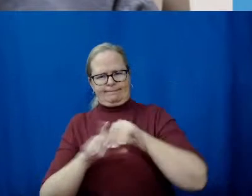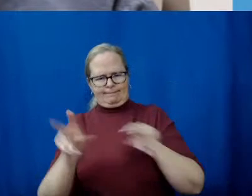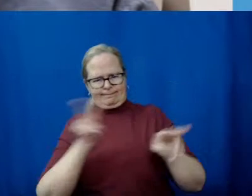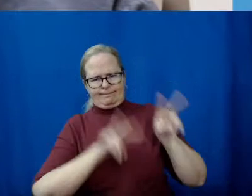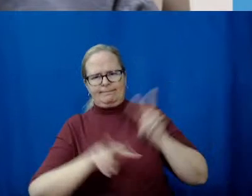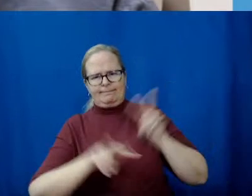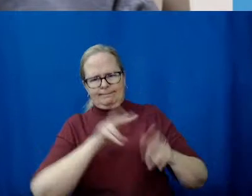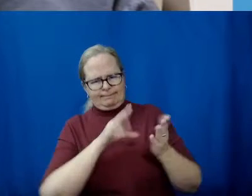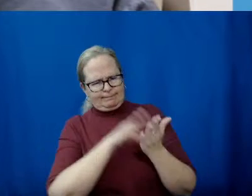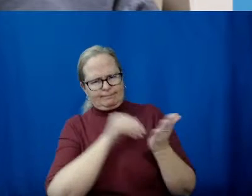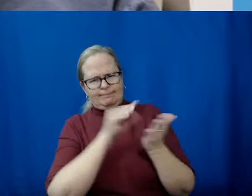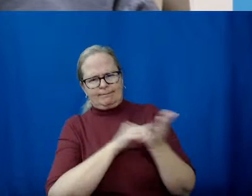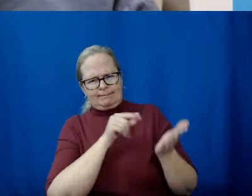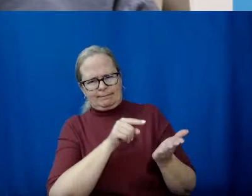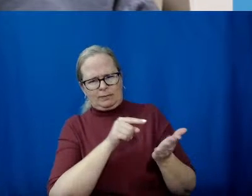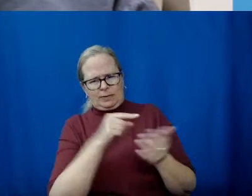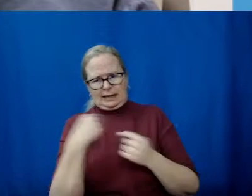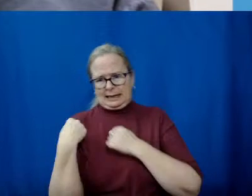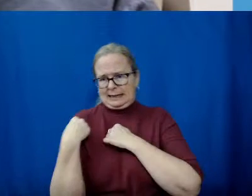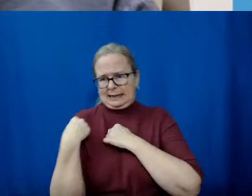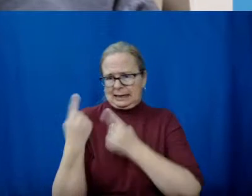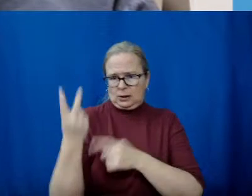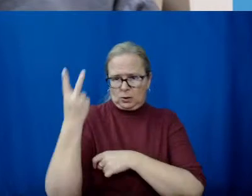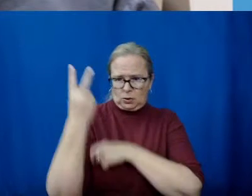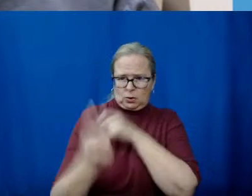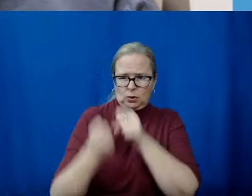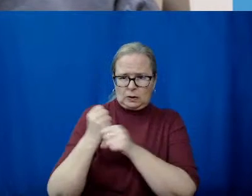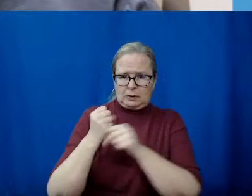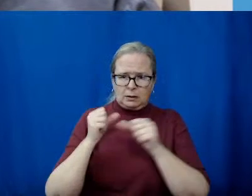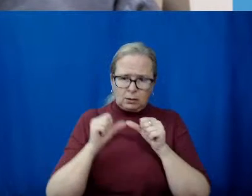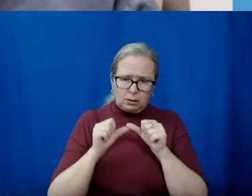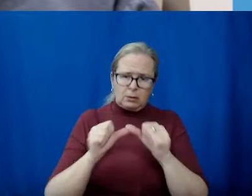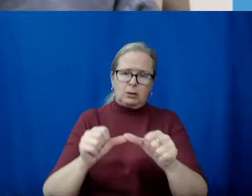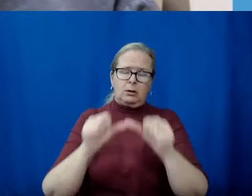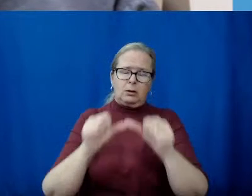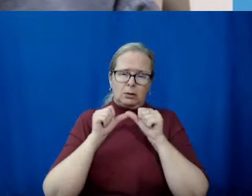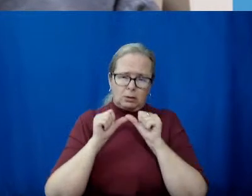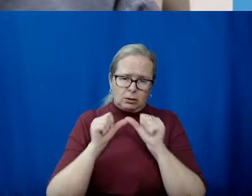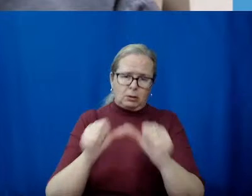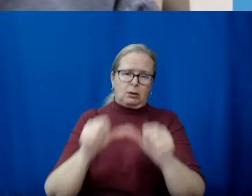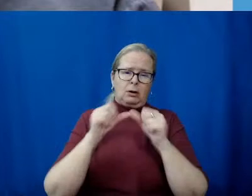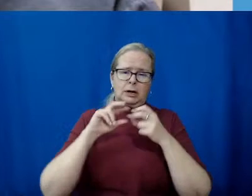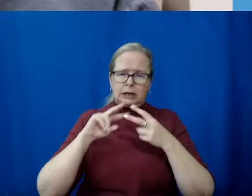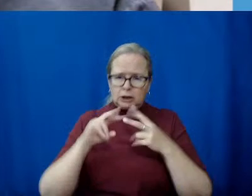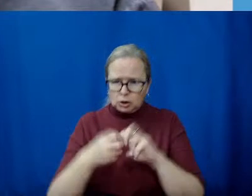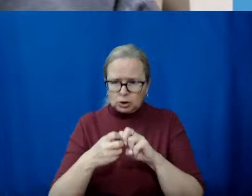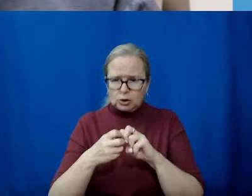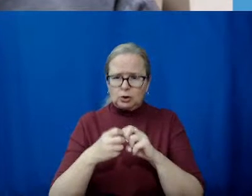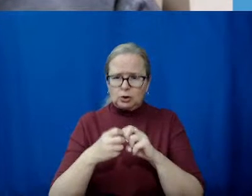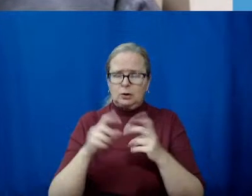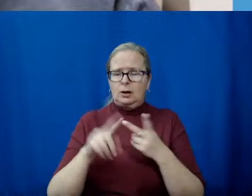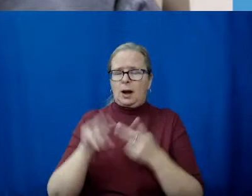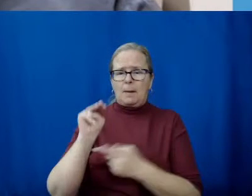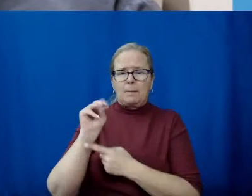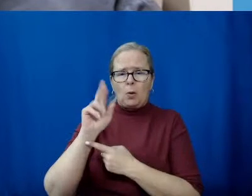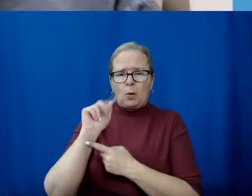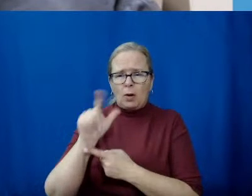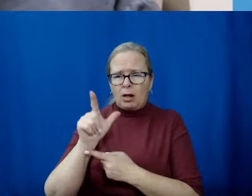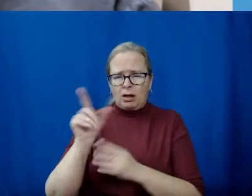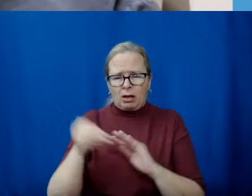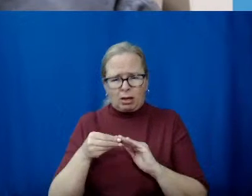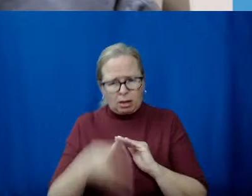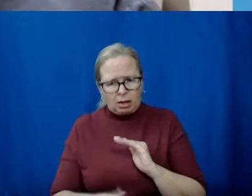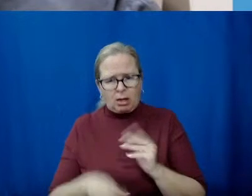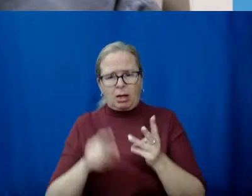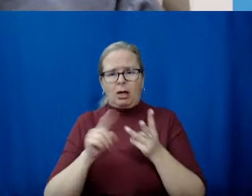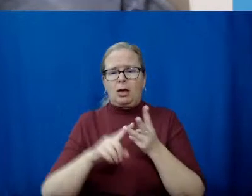and trauma has had on our frontline healthcare workers. I want to jump right into today's